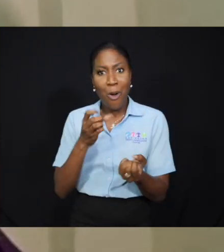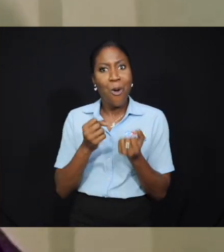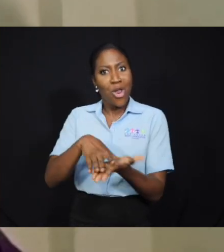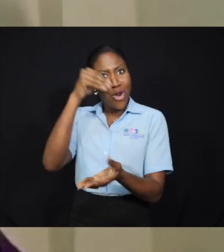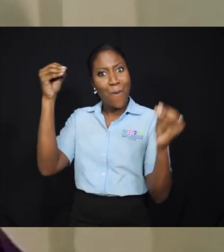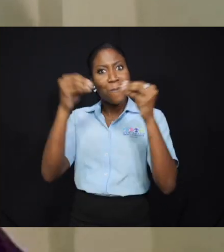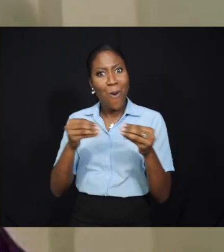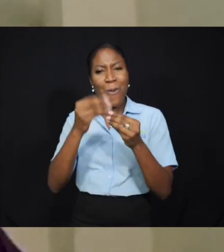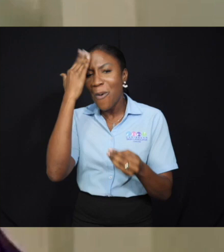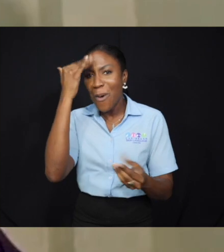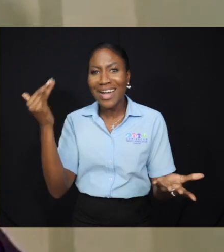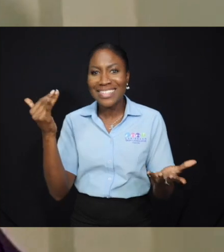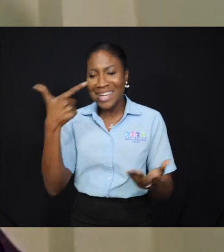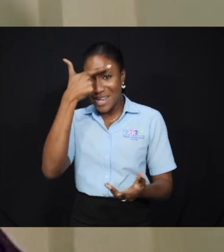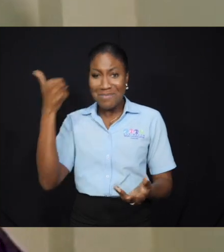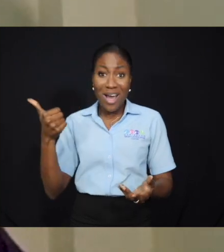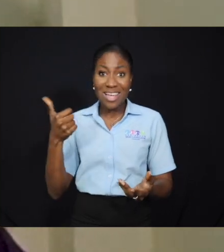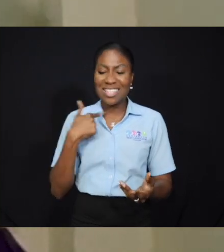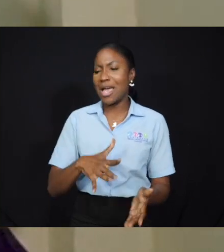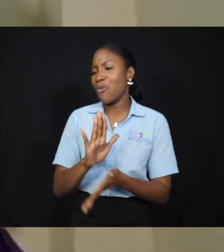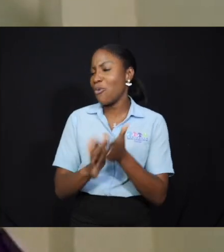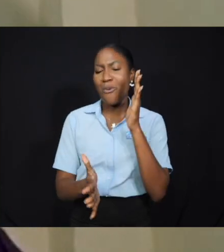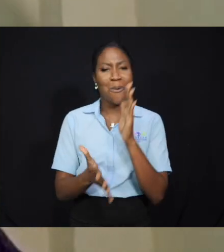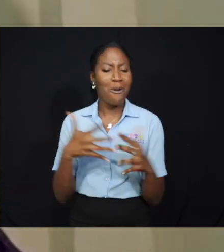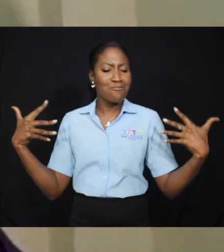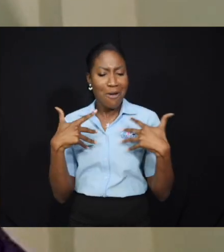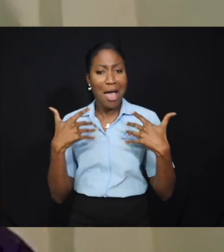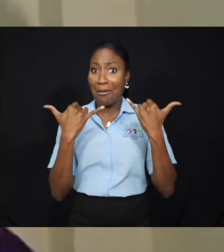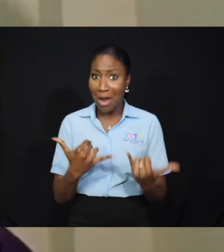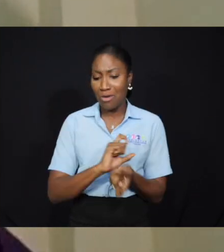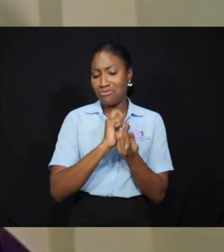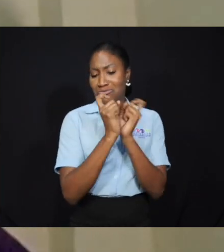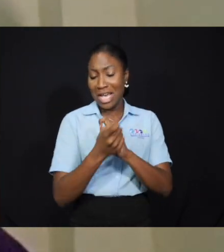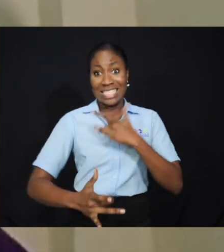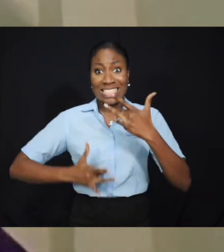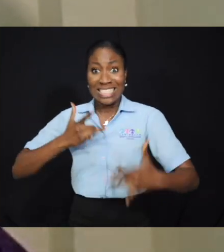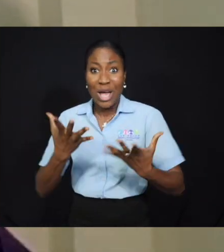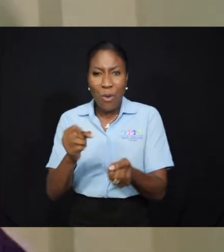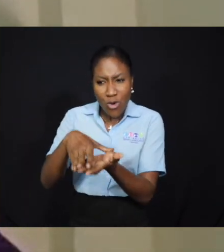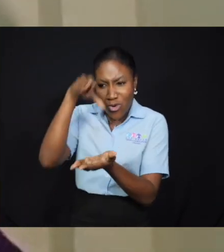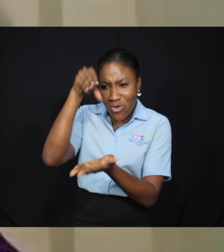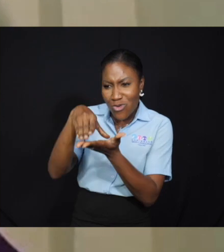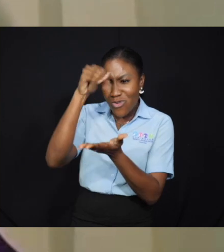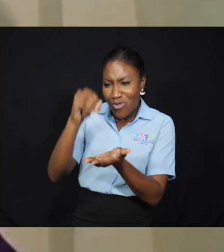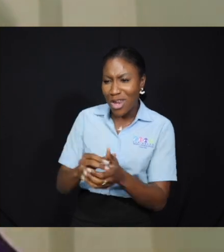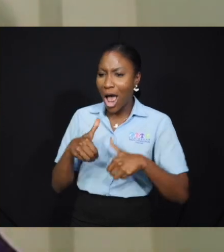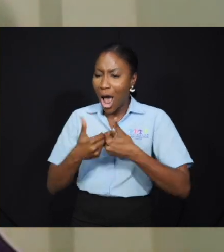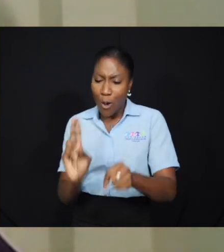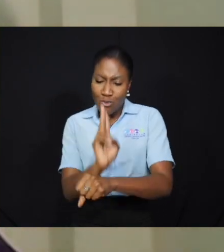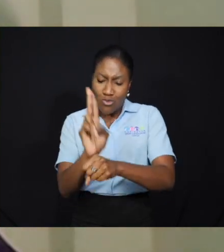have gone past the fear factor. They are so excited about learning to become digitally